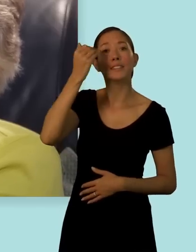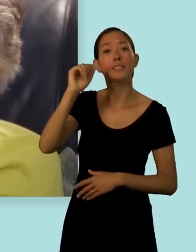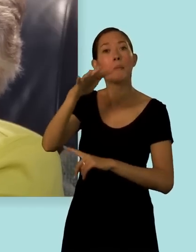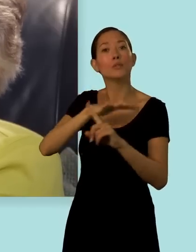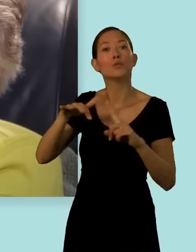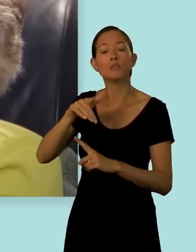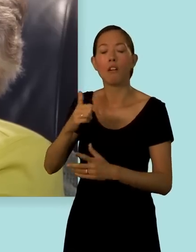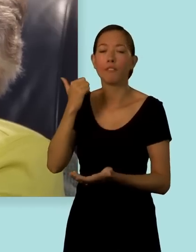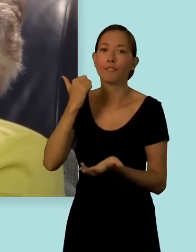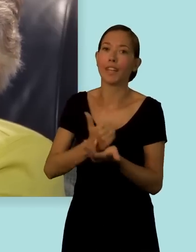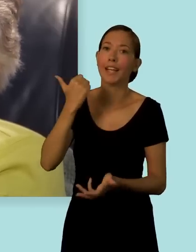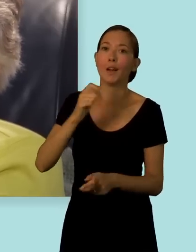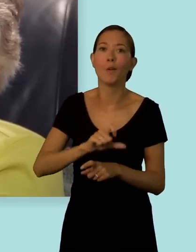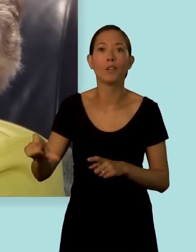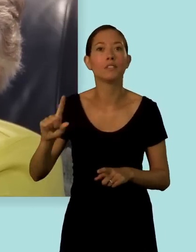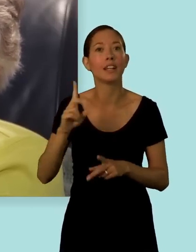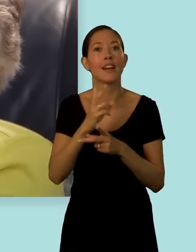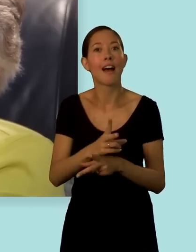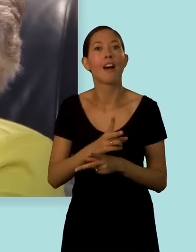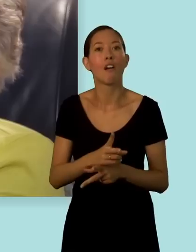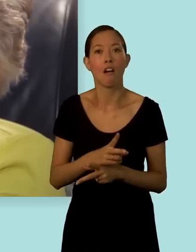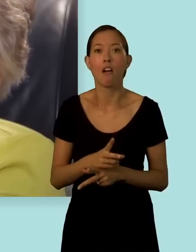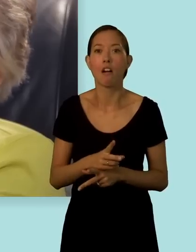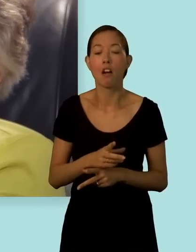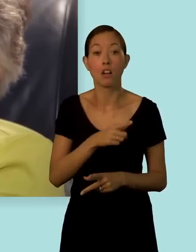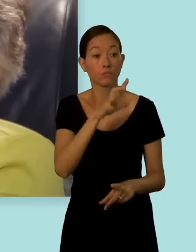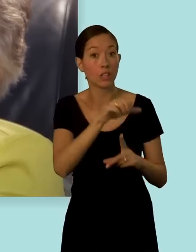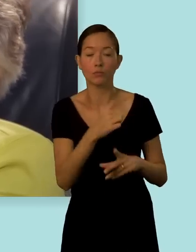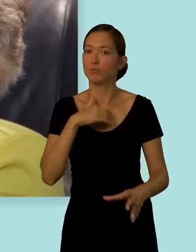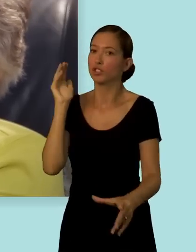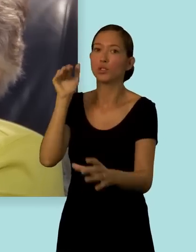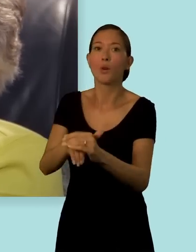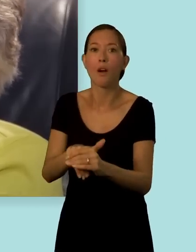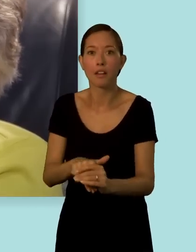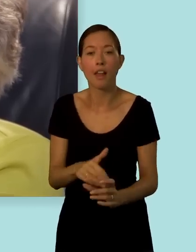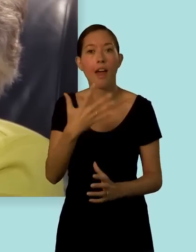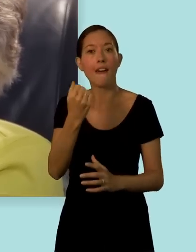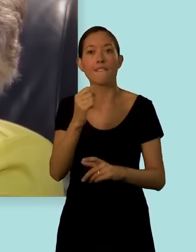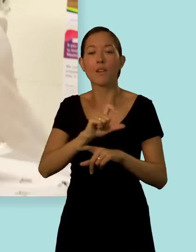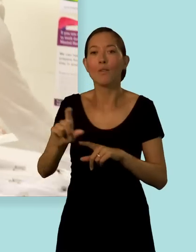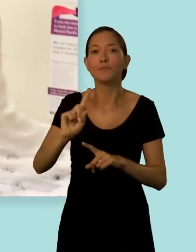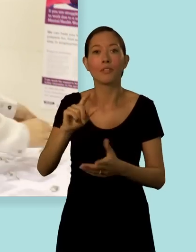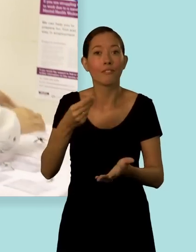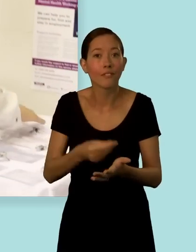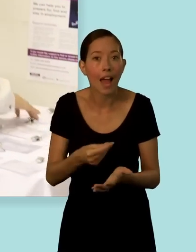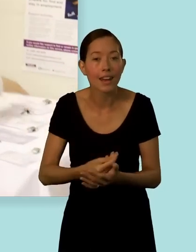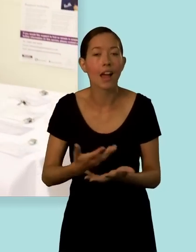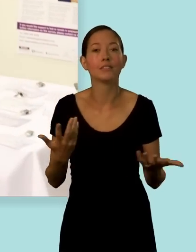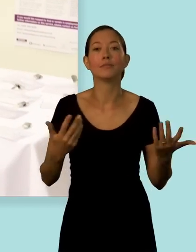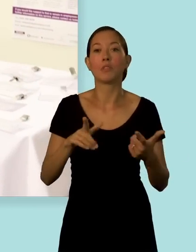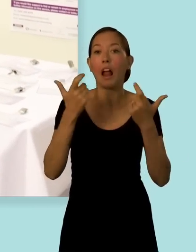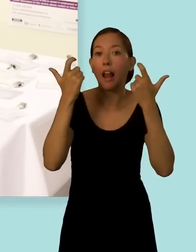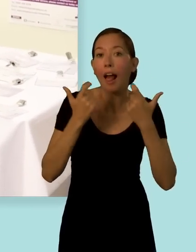a fantastic course for carers, which I did almost immediately after he was diagnosed. And they did one on